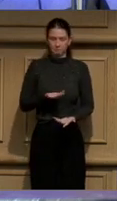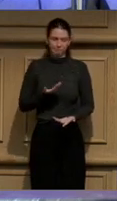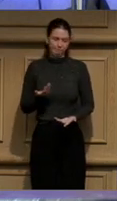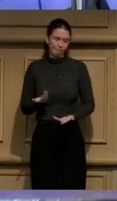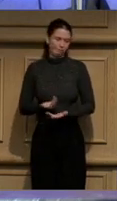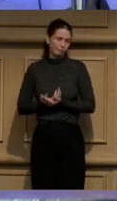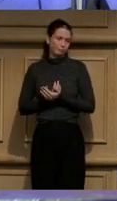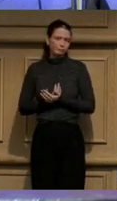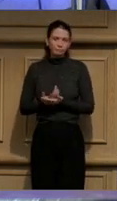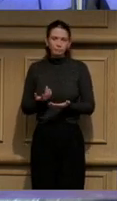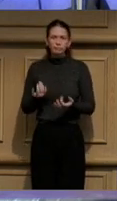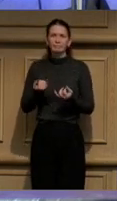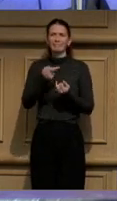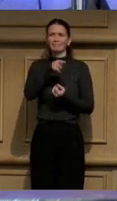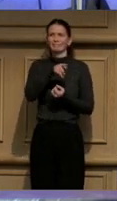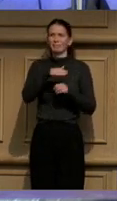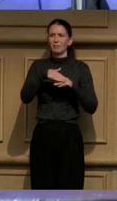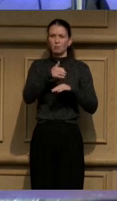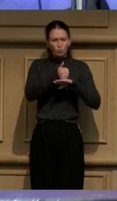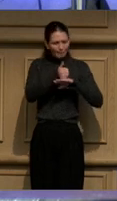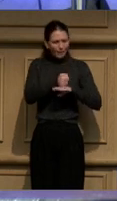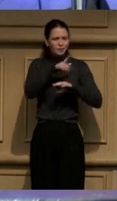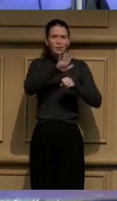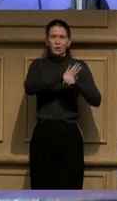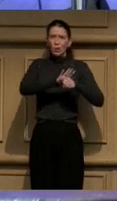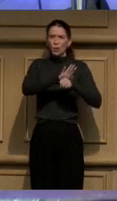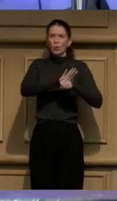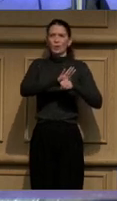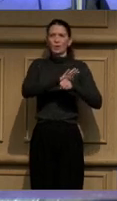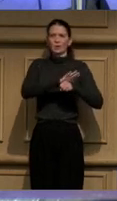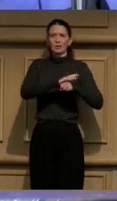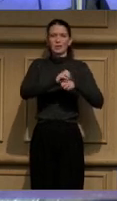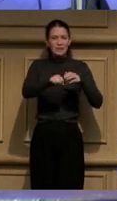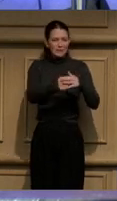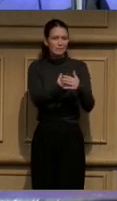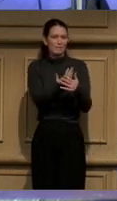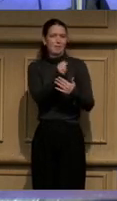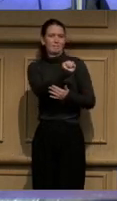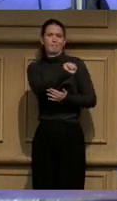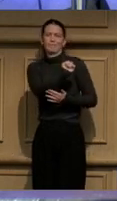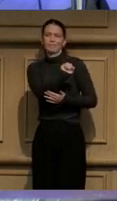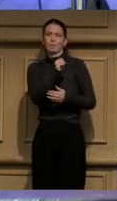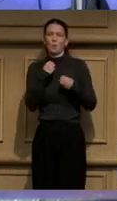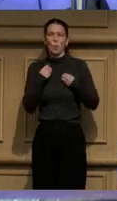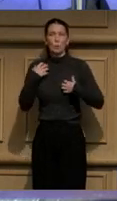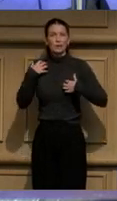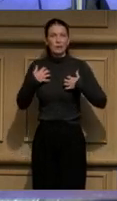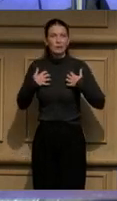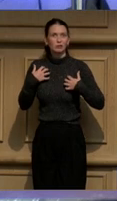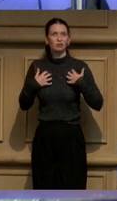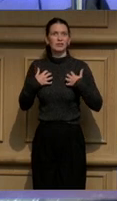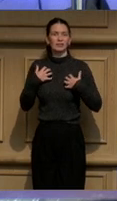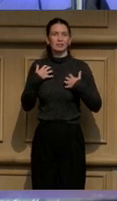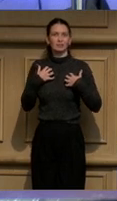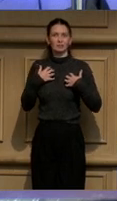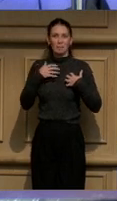at the grassroots and building up, I suppose, an interest and a following.